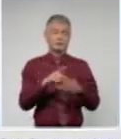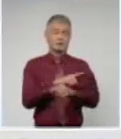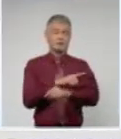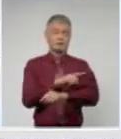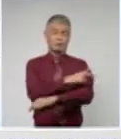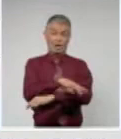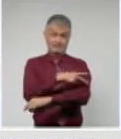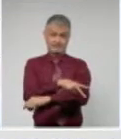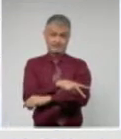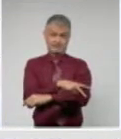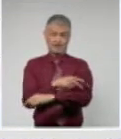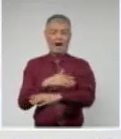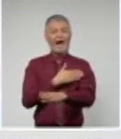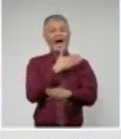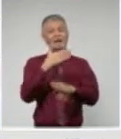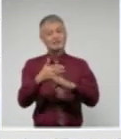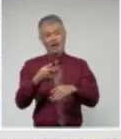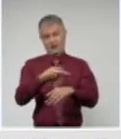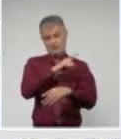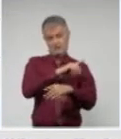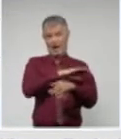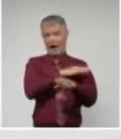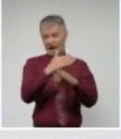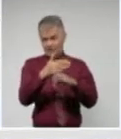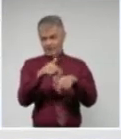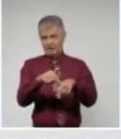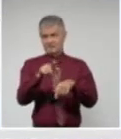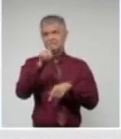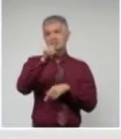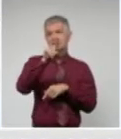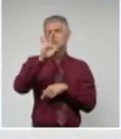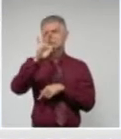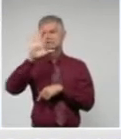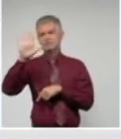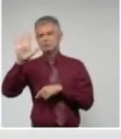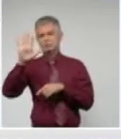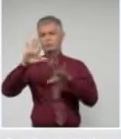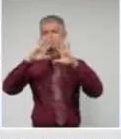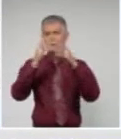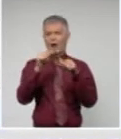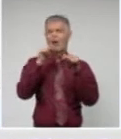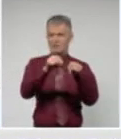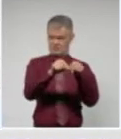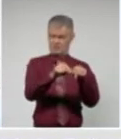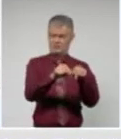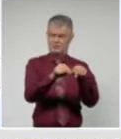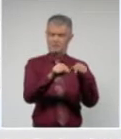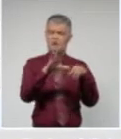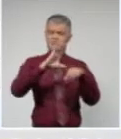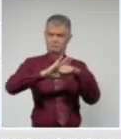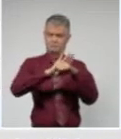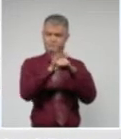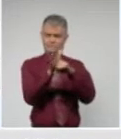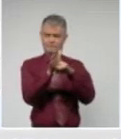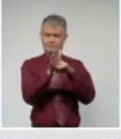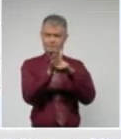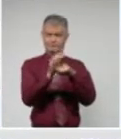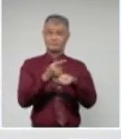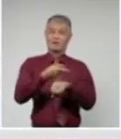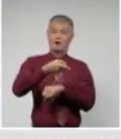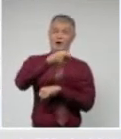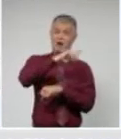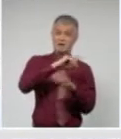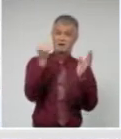Now we are going to turn our attention to the world. As of yesterday, COVID-19 continues